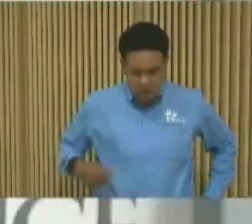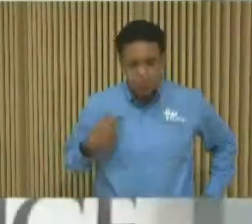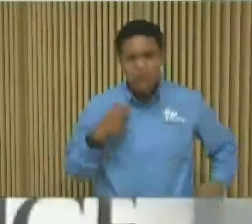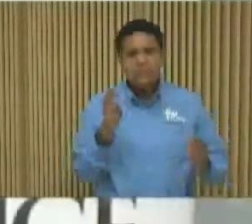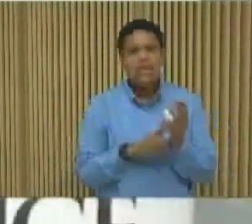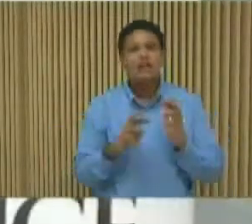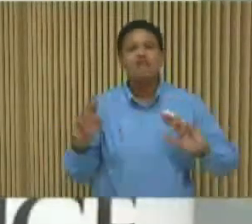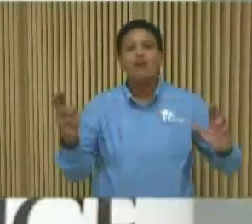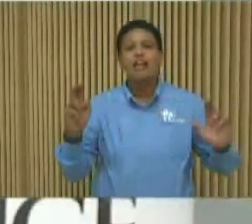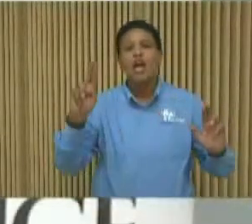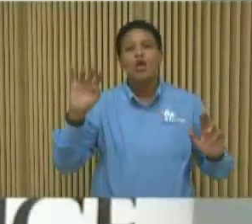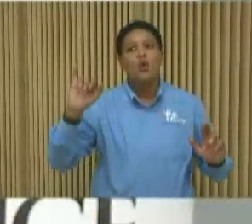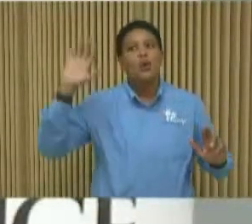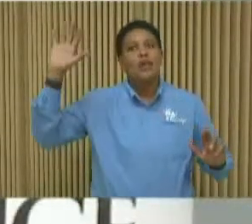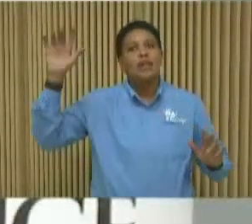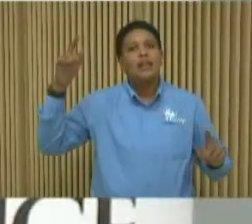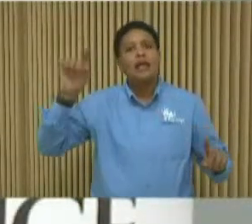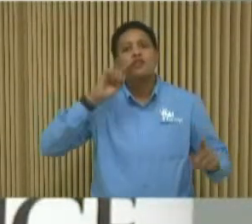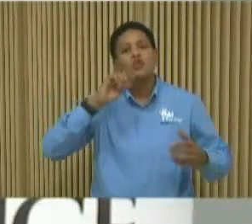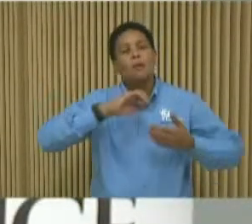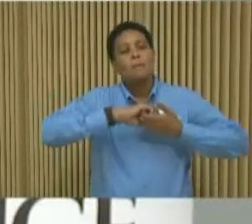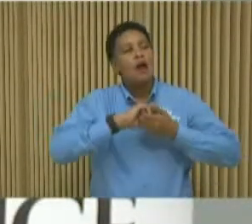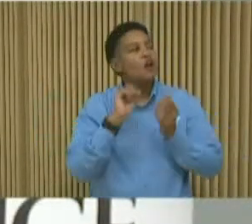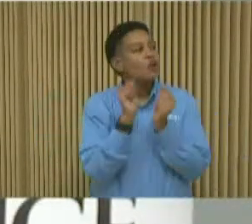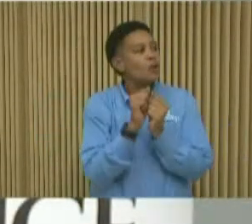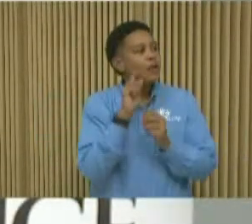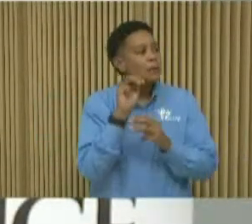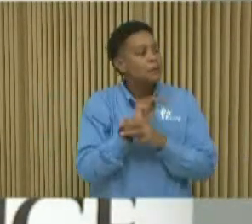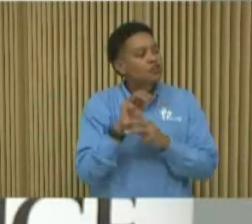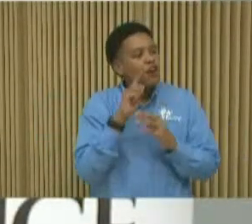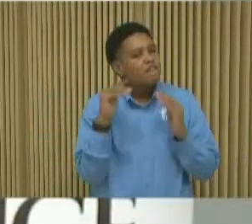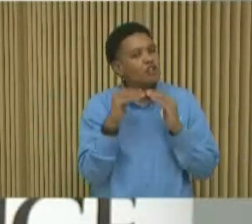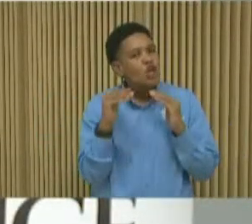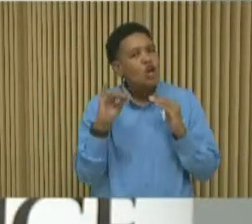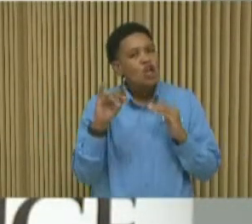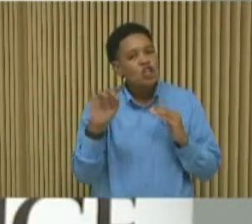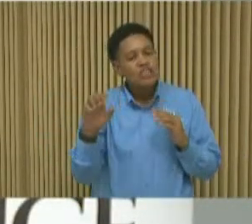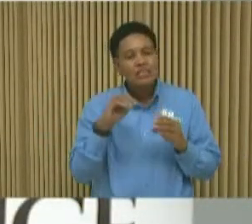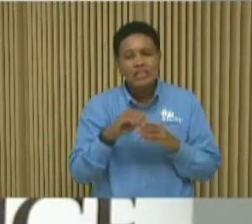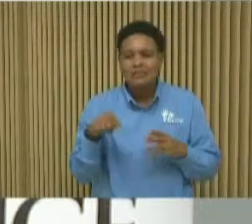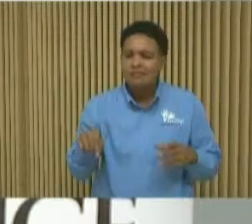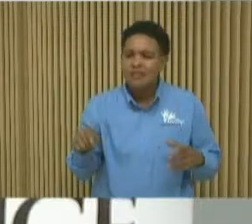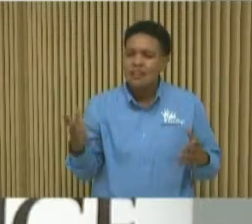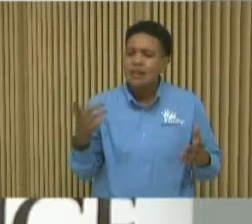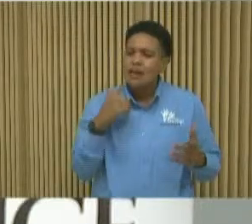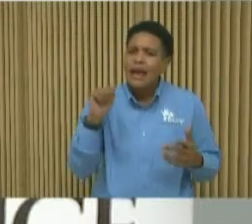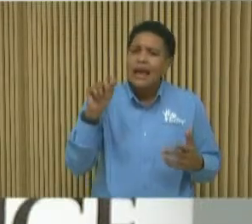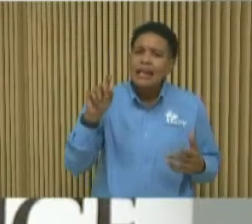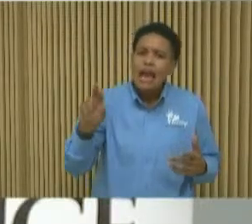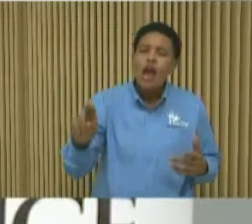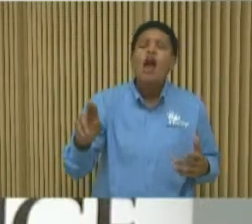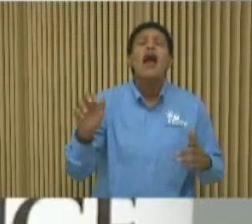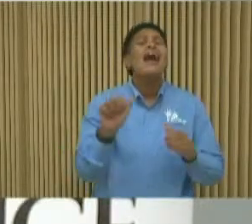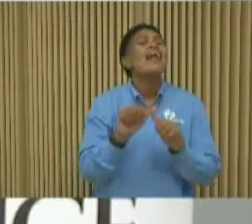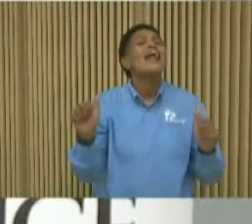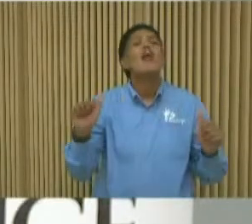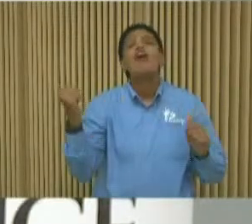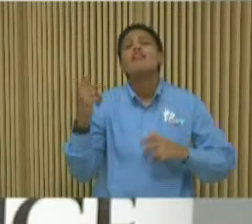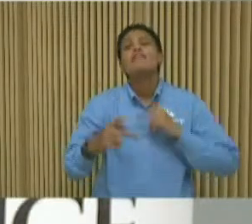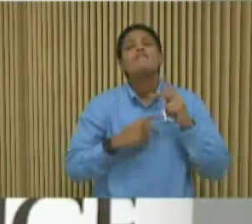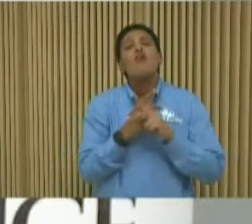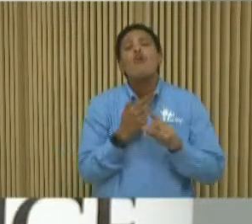as the University of the West Indies to partner with the Ministry of Justice in ADR and any other